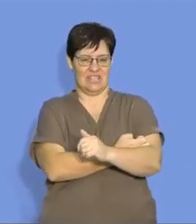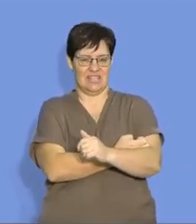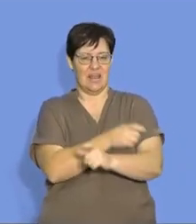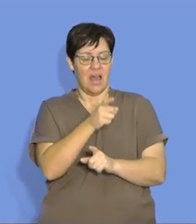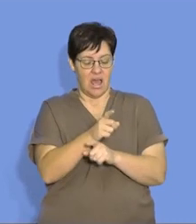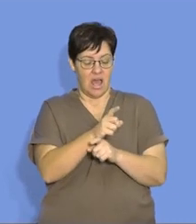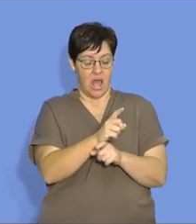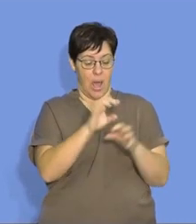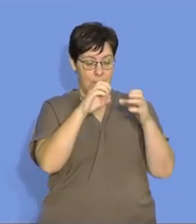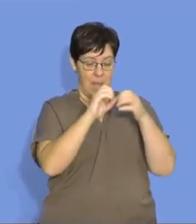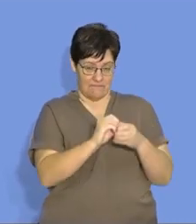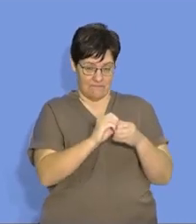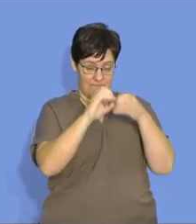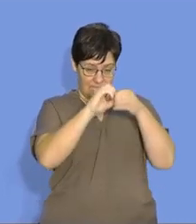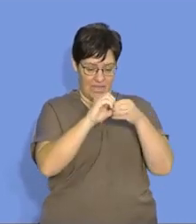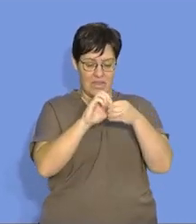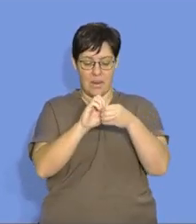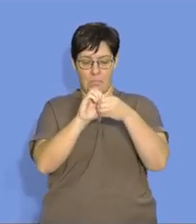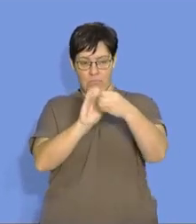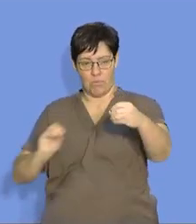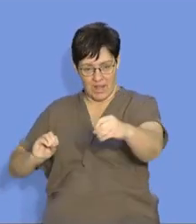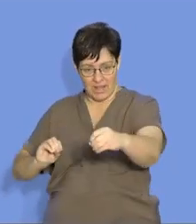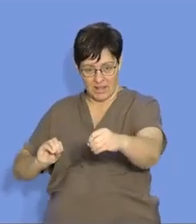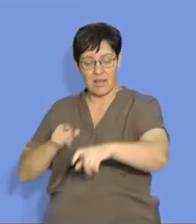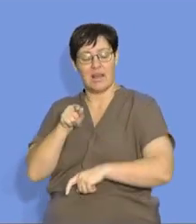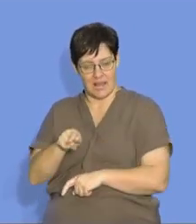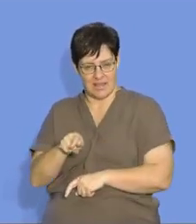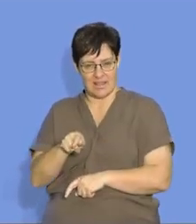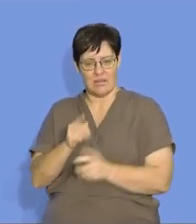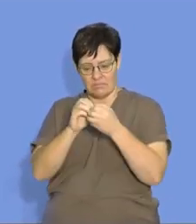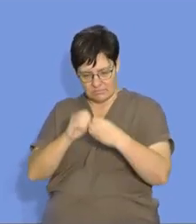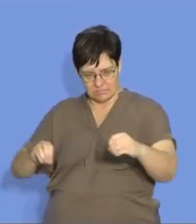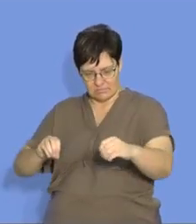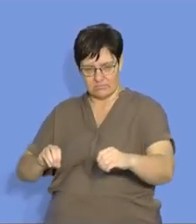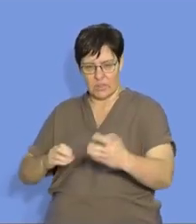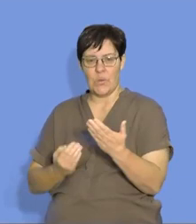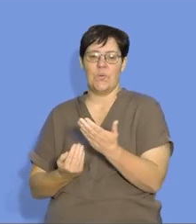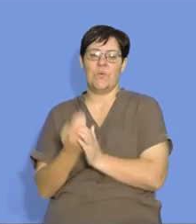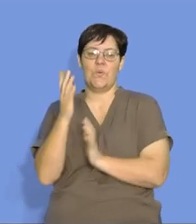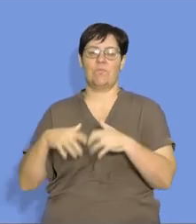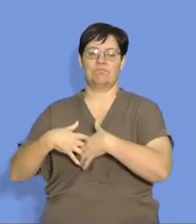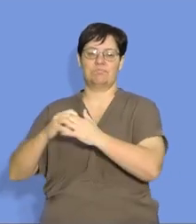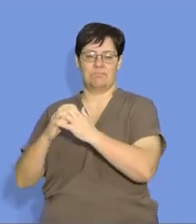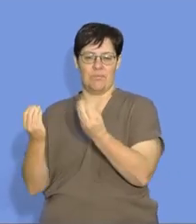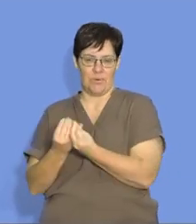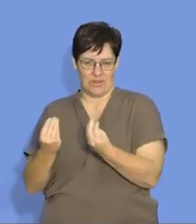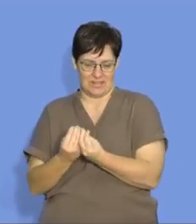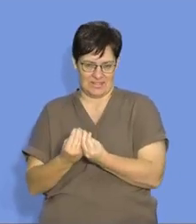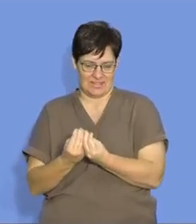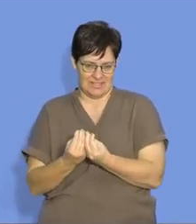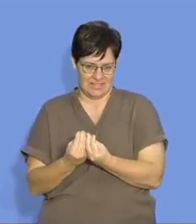that breaks the bonds of the reactants, and that reactants will form new substances or